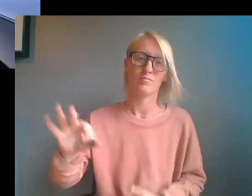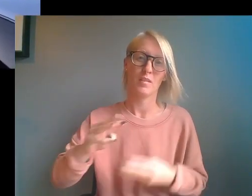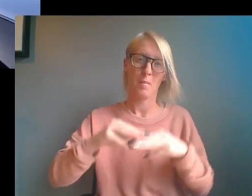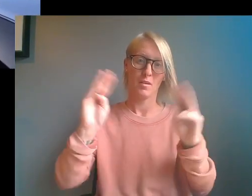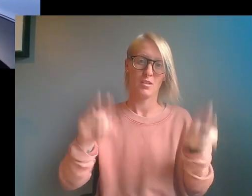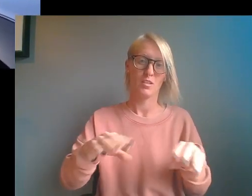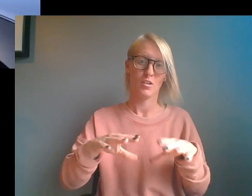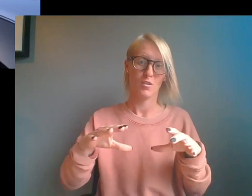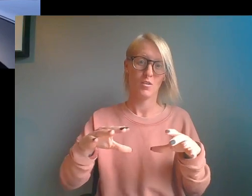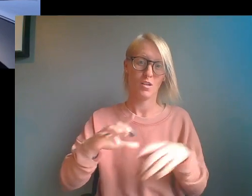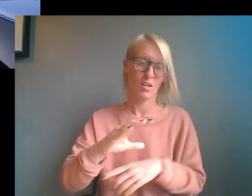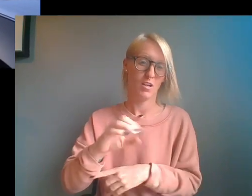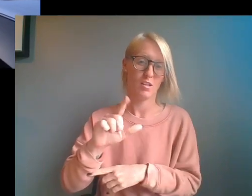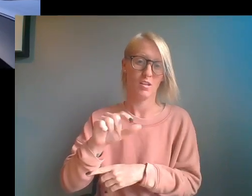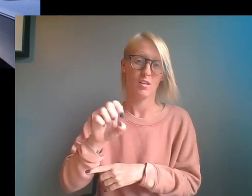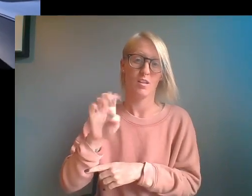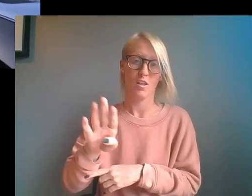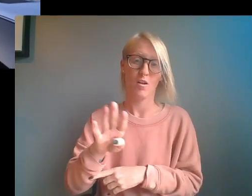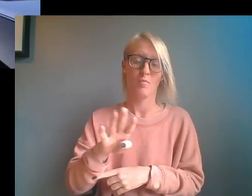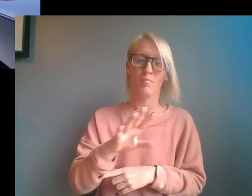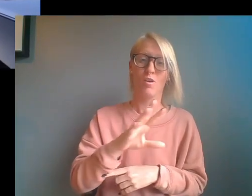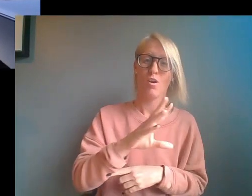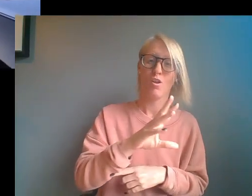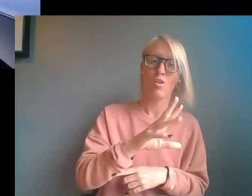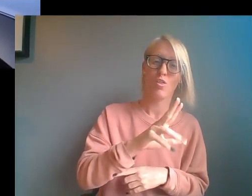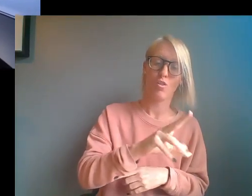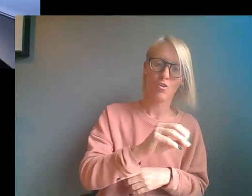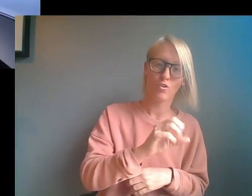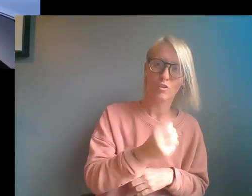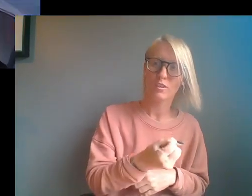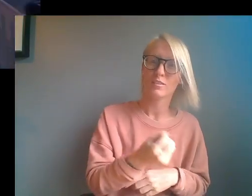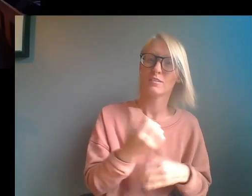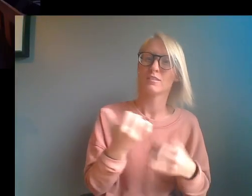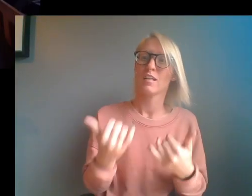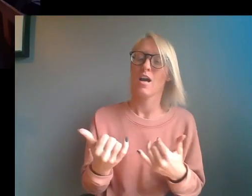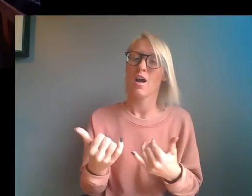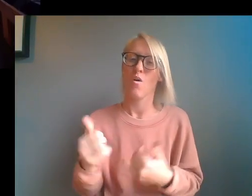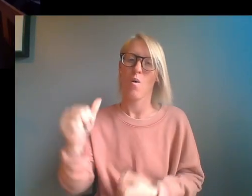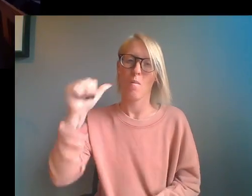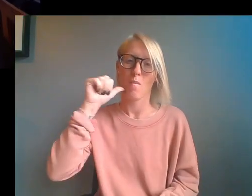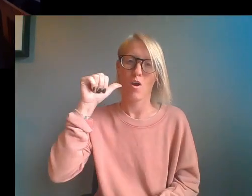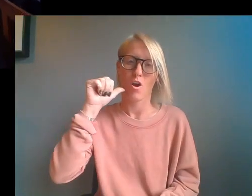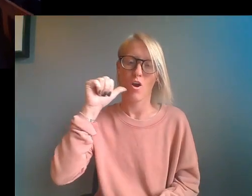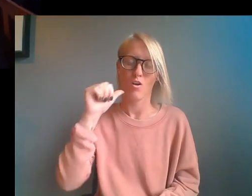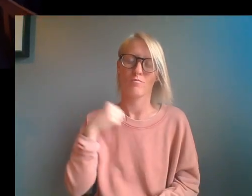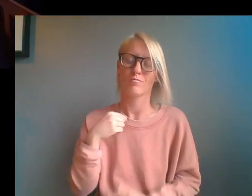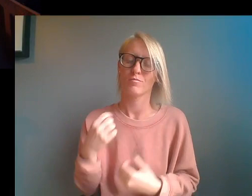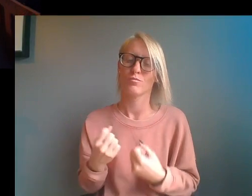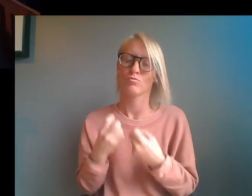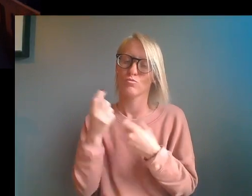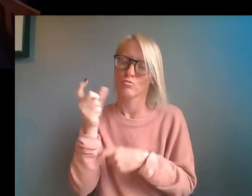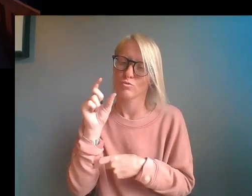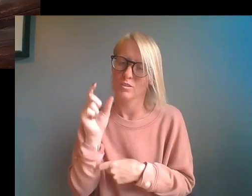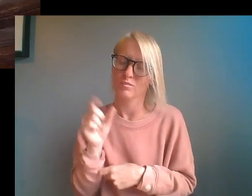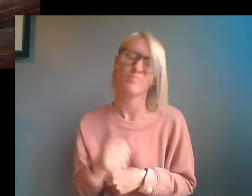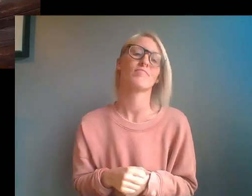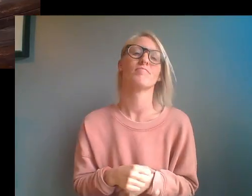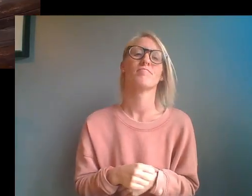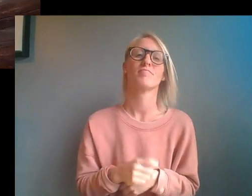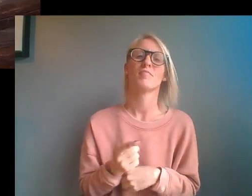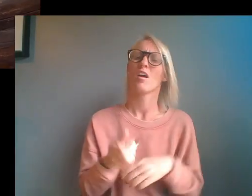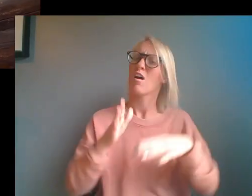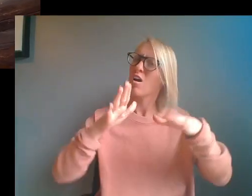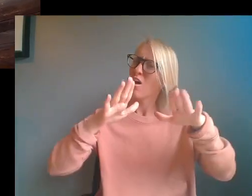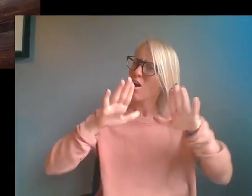taxidermy place in the 30s, then it turned into a bar. We're gonna go grab a drink. The Museum Club is an awesome historic